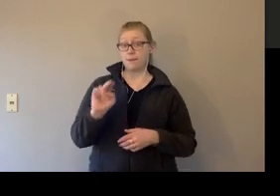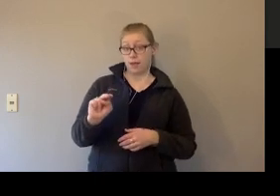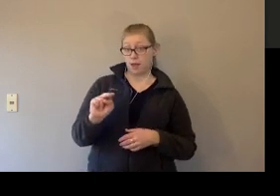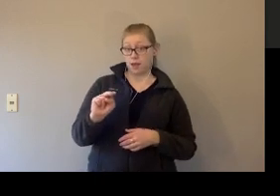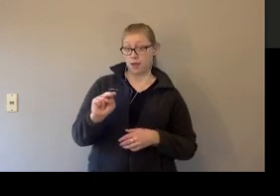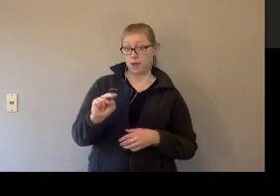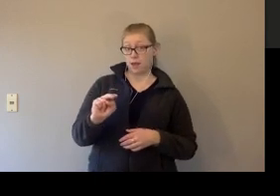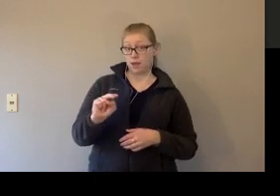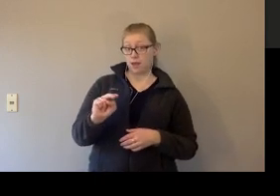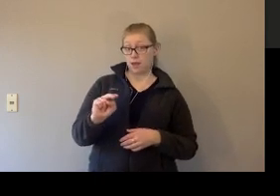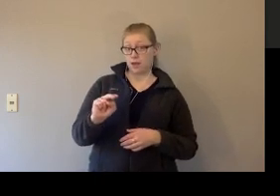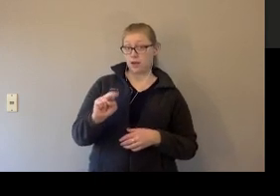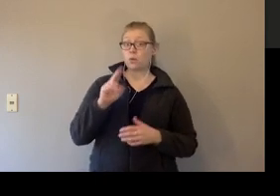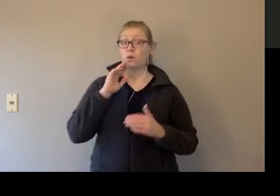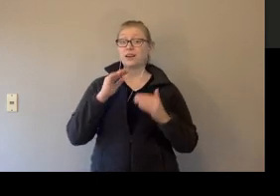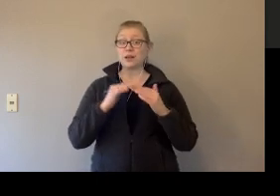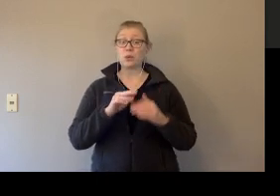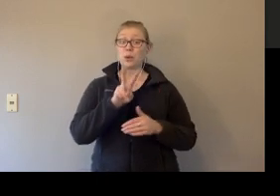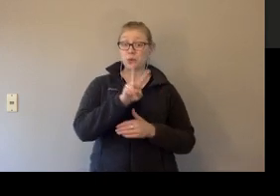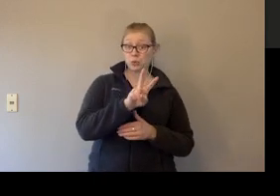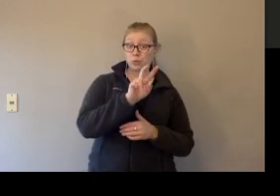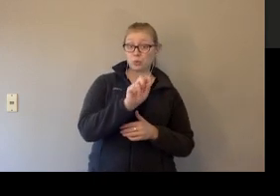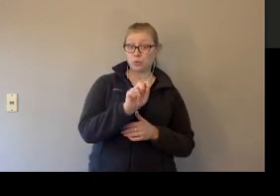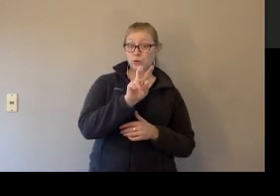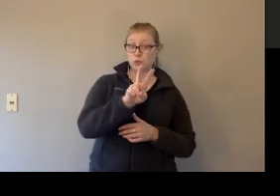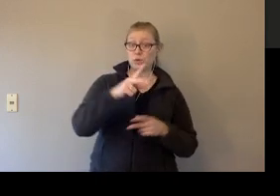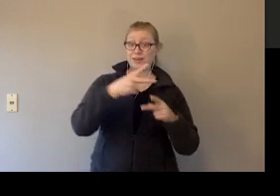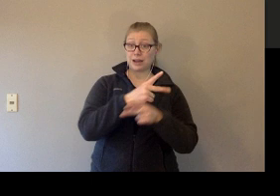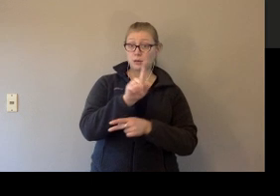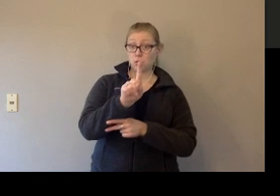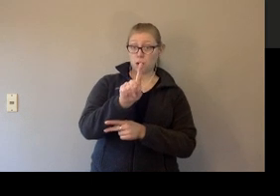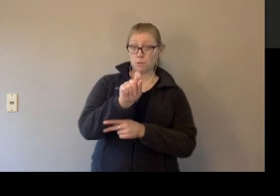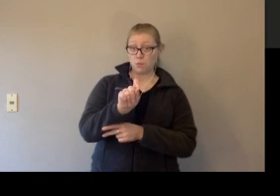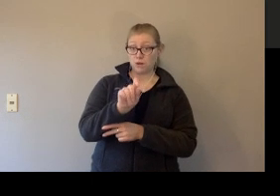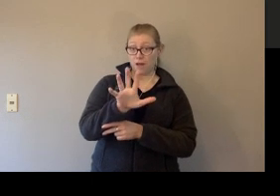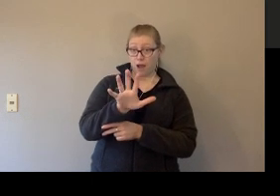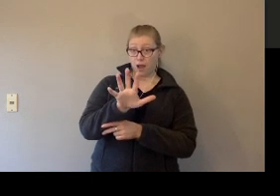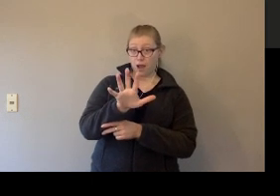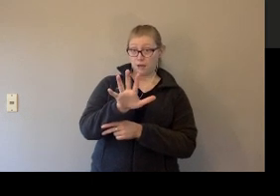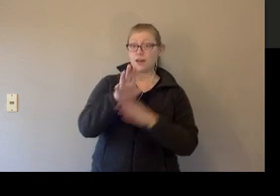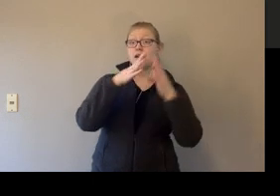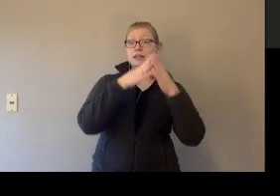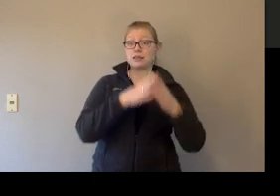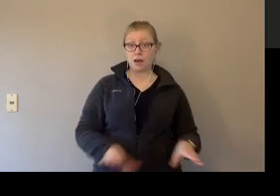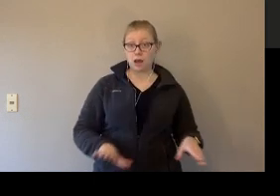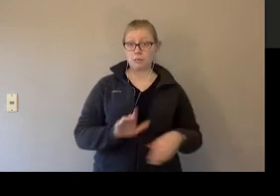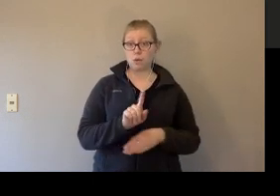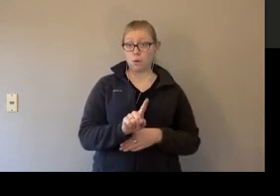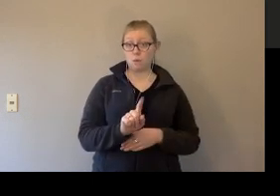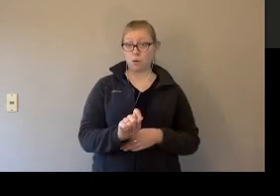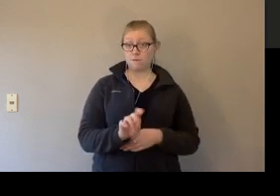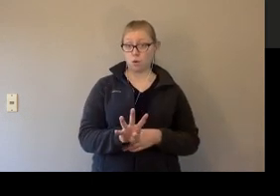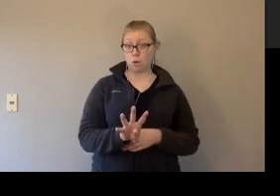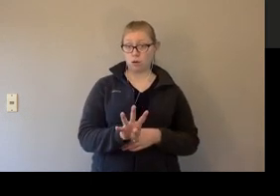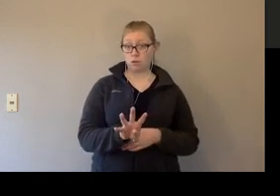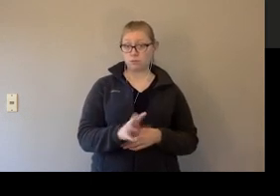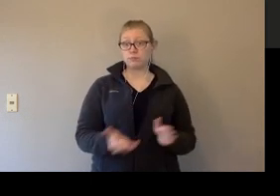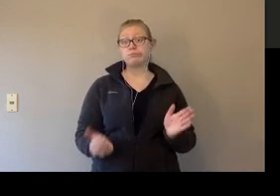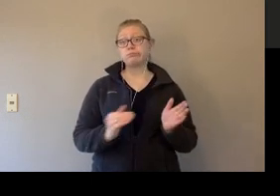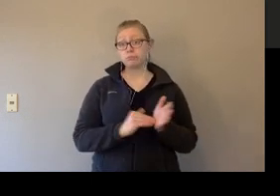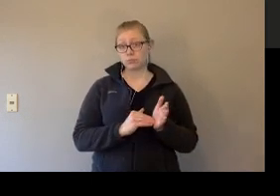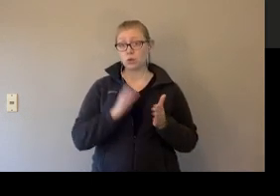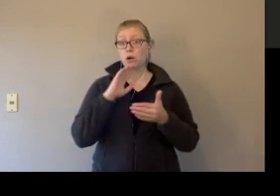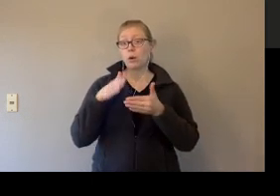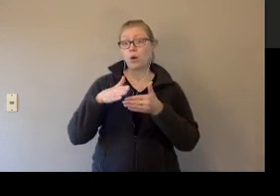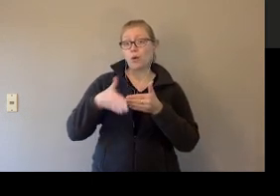be 2.2 divided by 1, or 2.2 times 1.5 divided by 1.4. And again, we're going to round to the